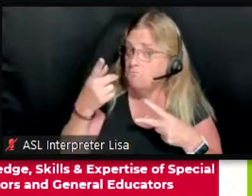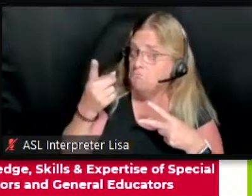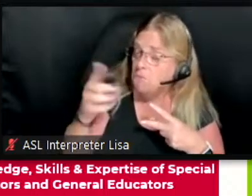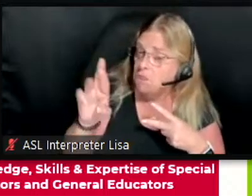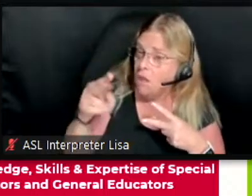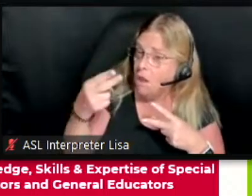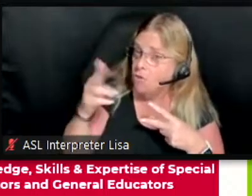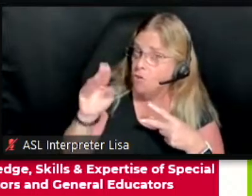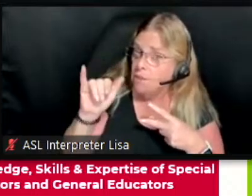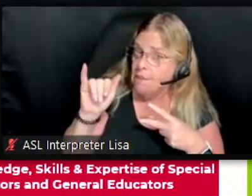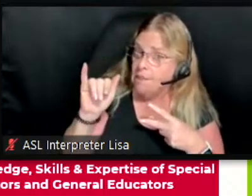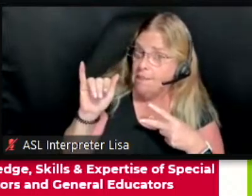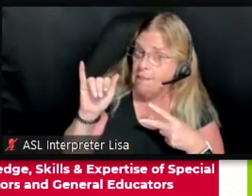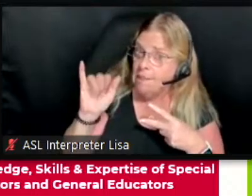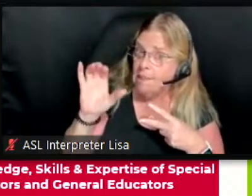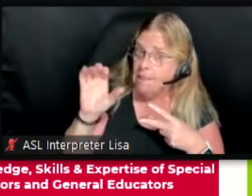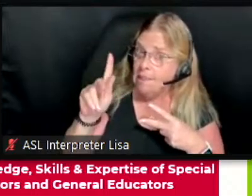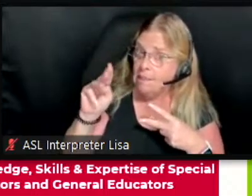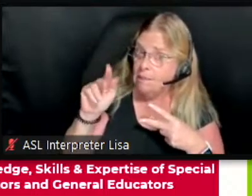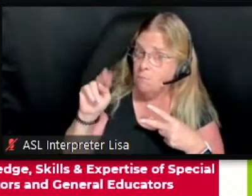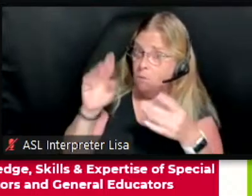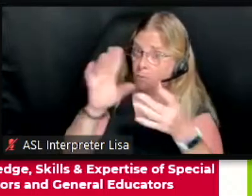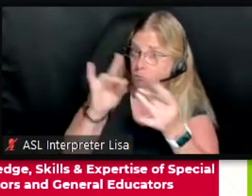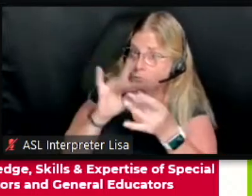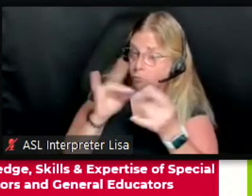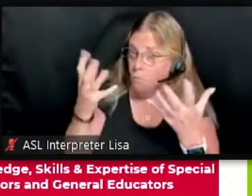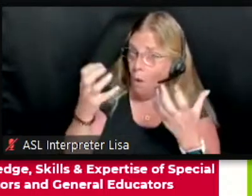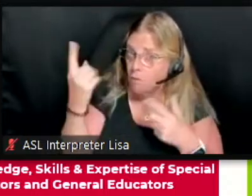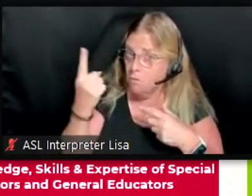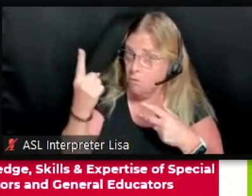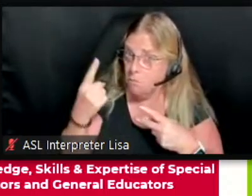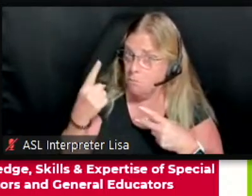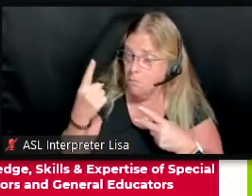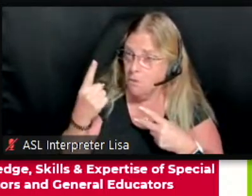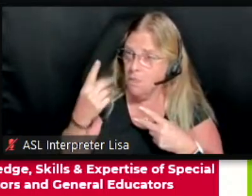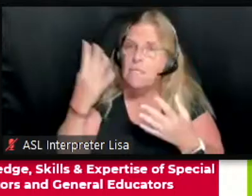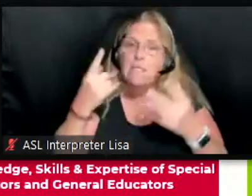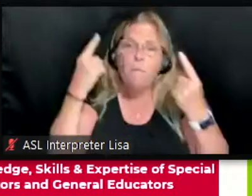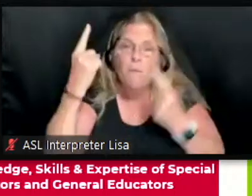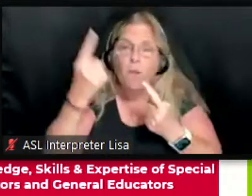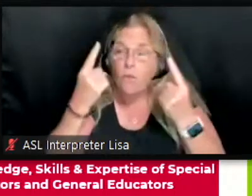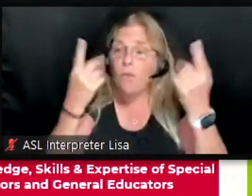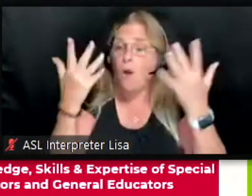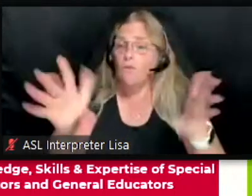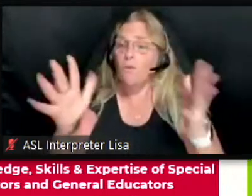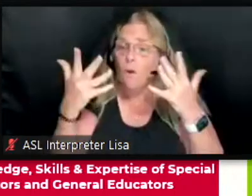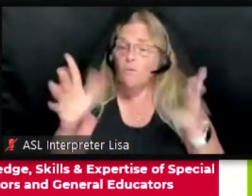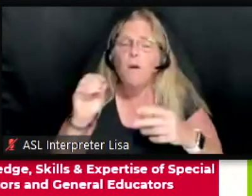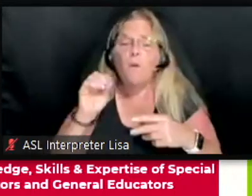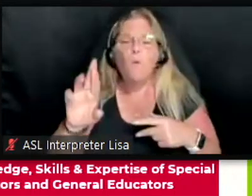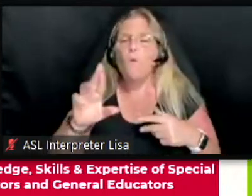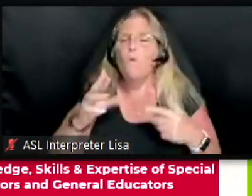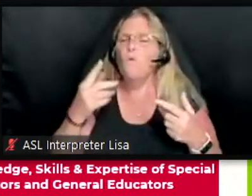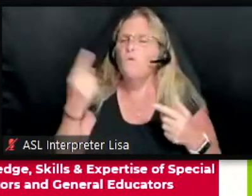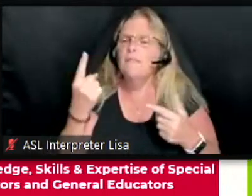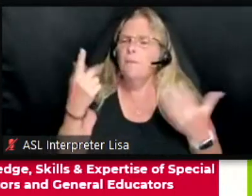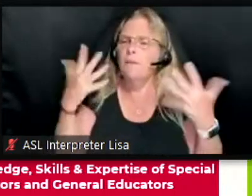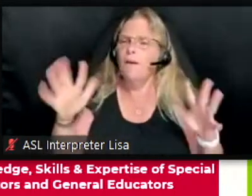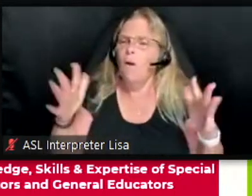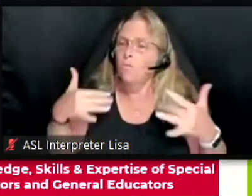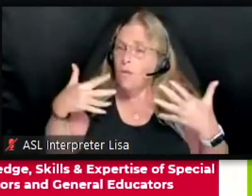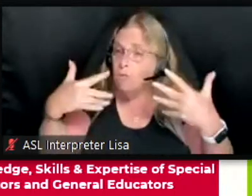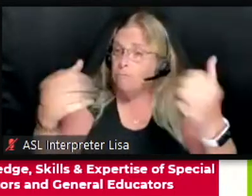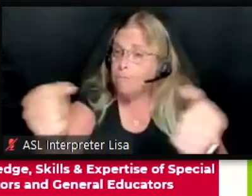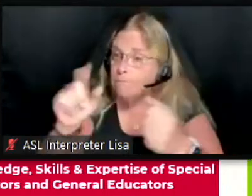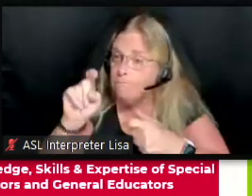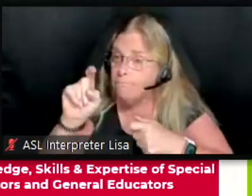to set up this conversation, particularly either thoughts you've already had or efforts already underway? Certainly,